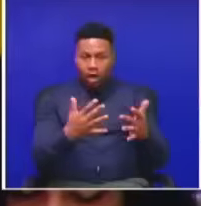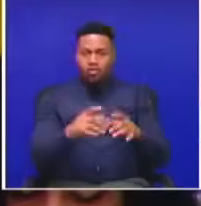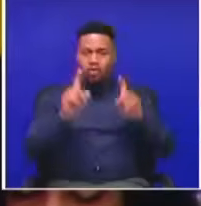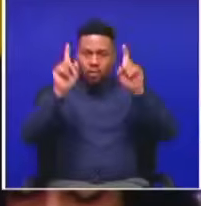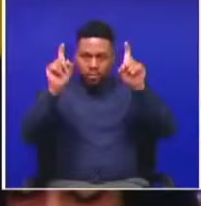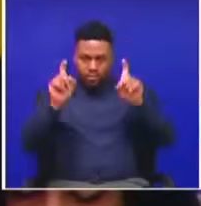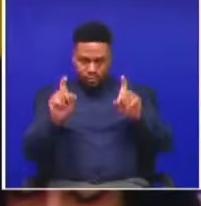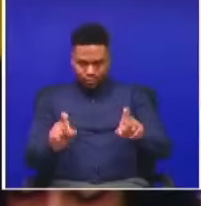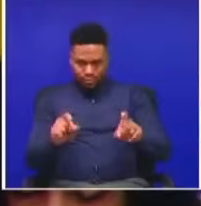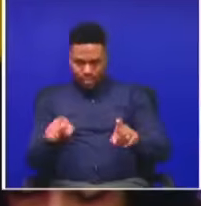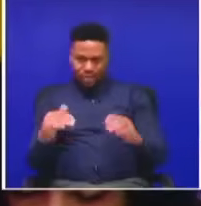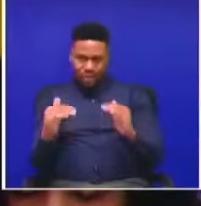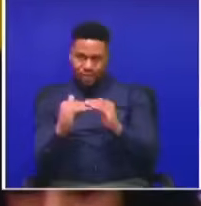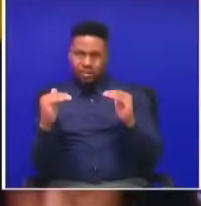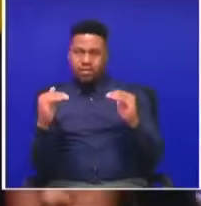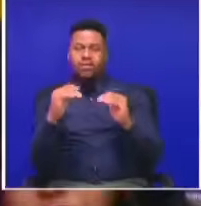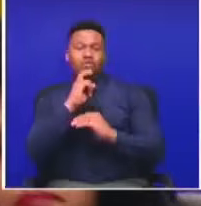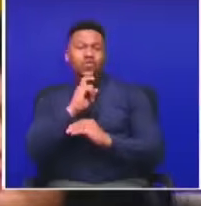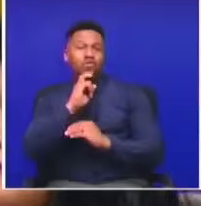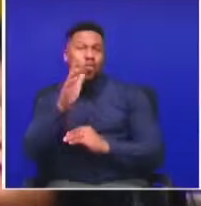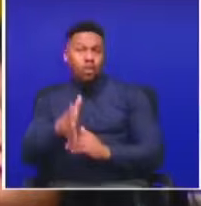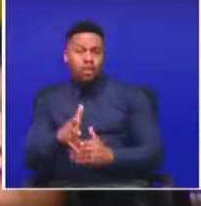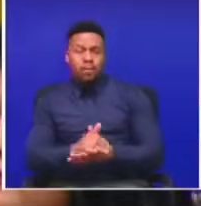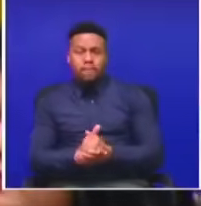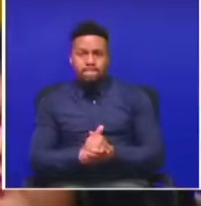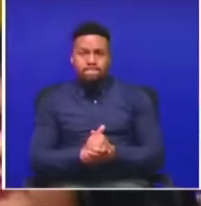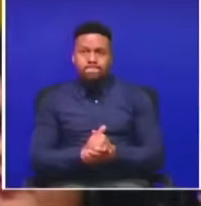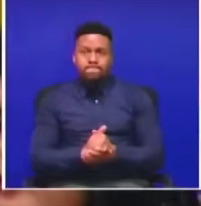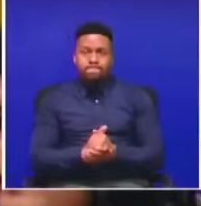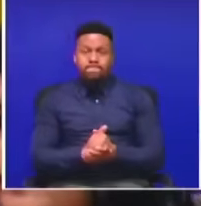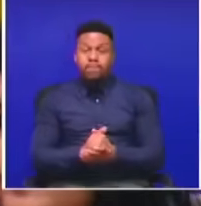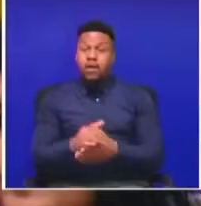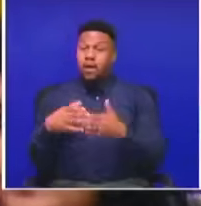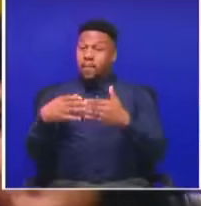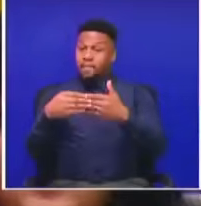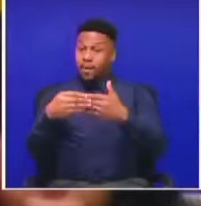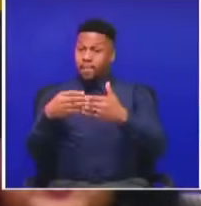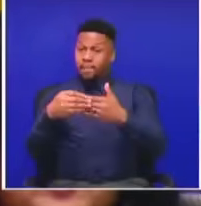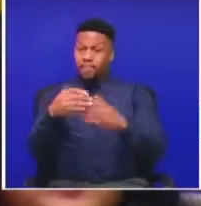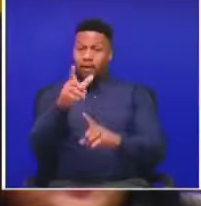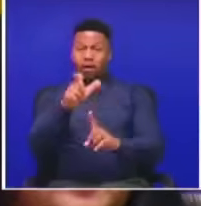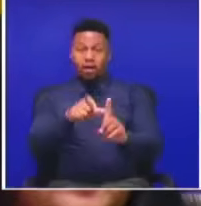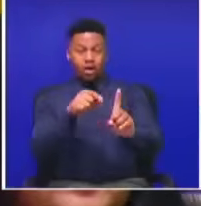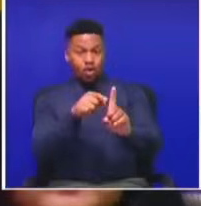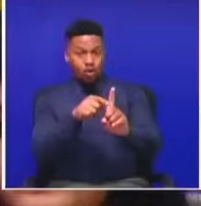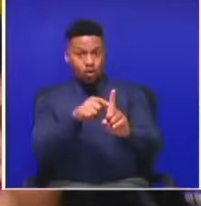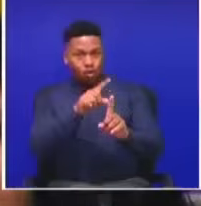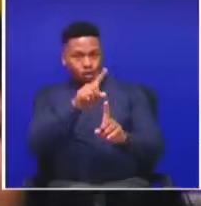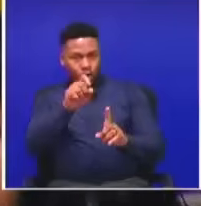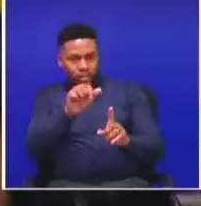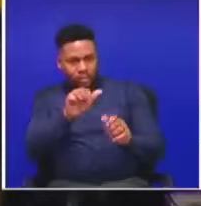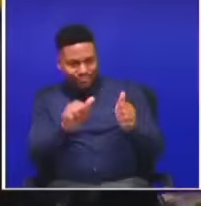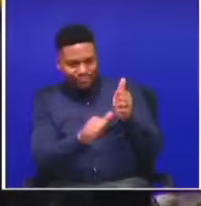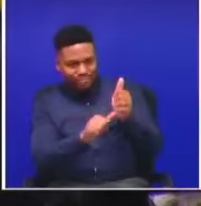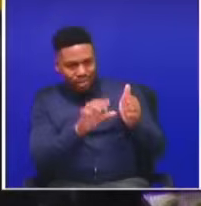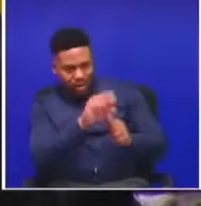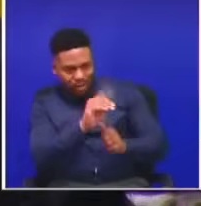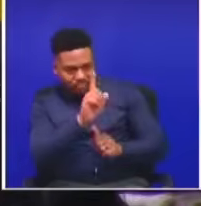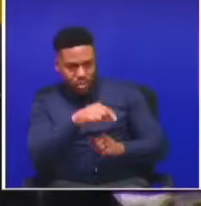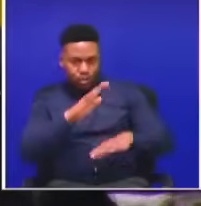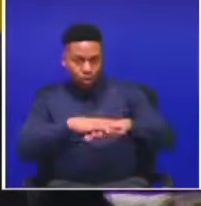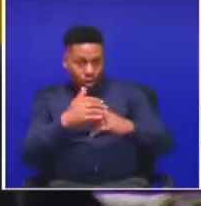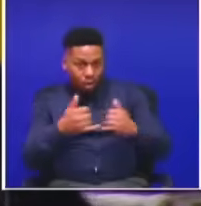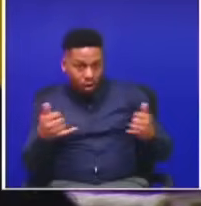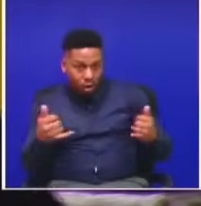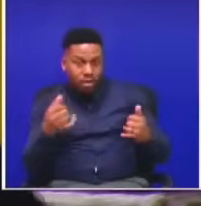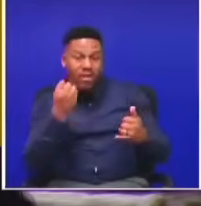been applied. If a member who is supposed to ask a supplementary question through the virtual platform is